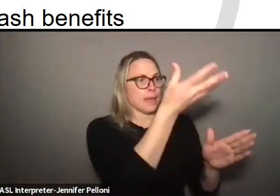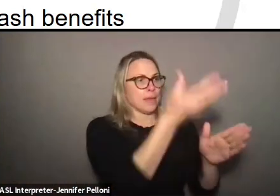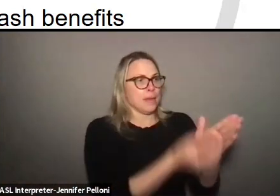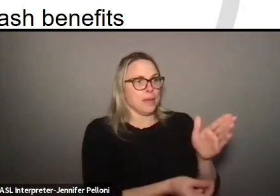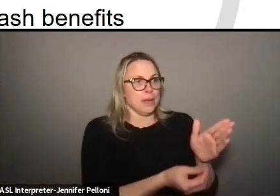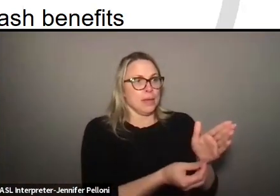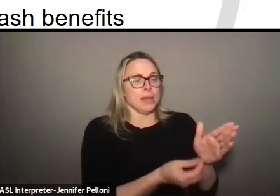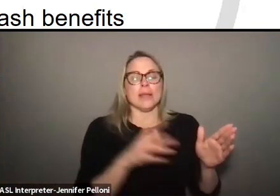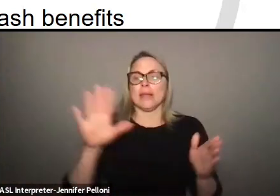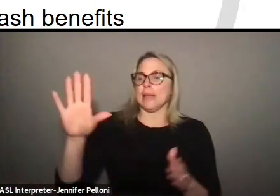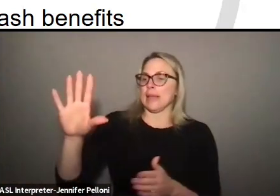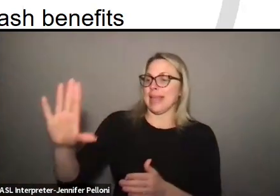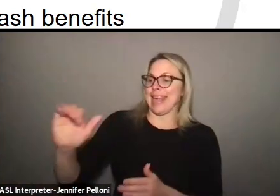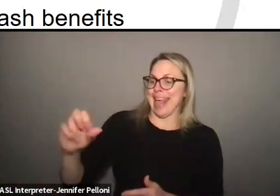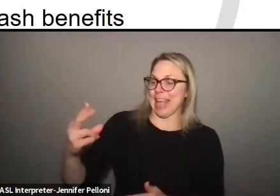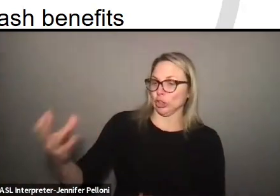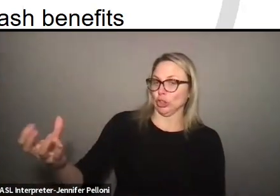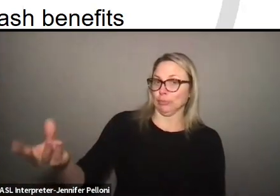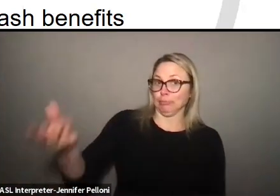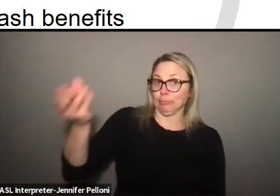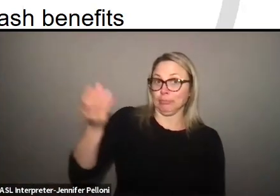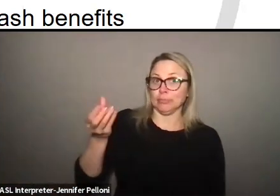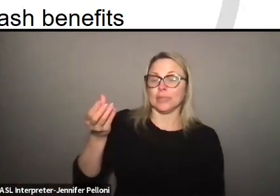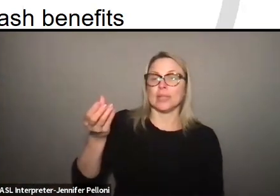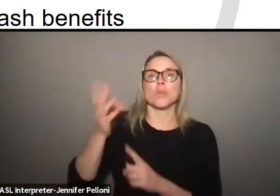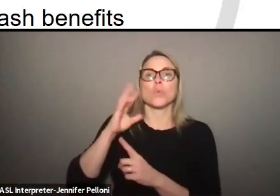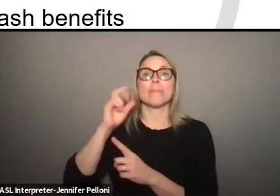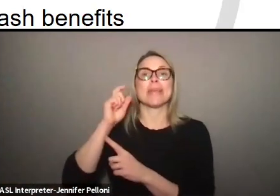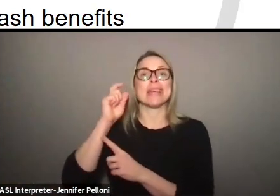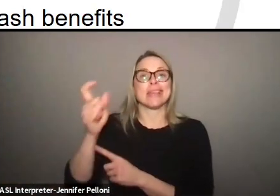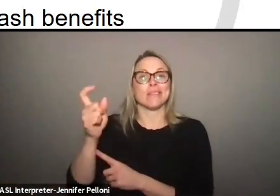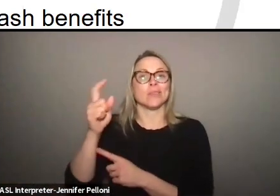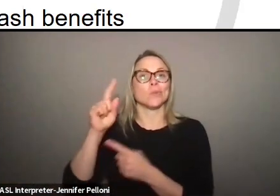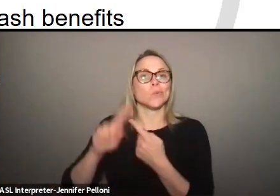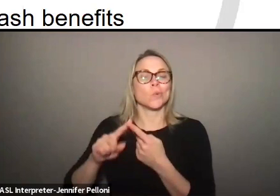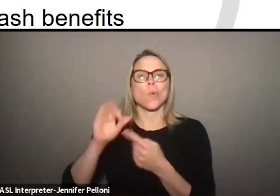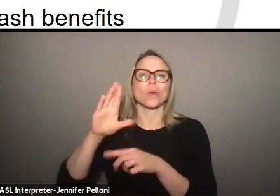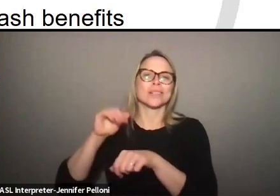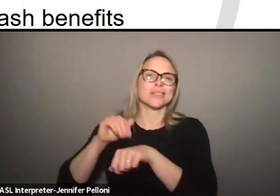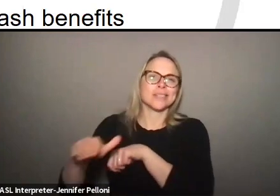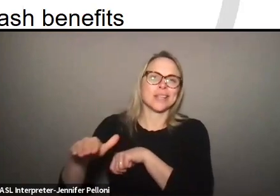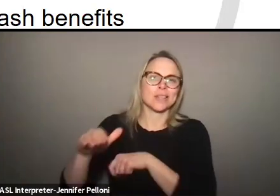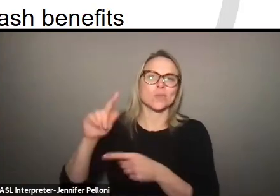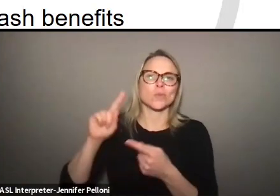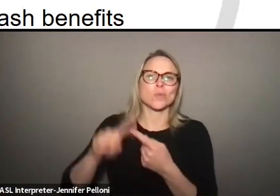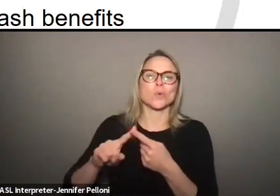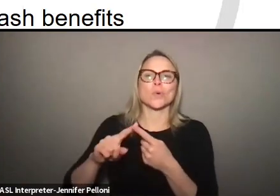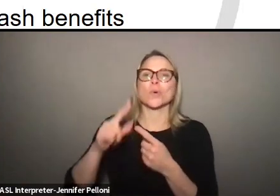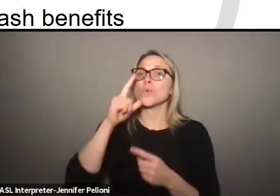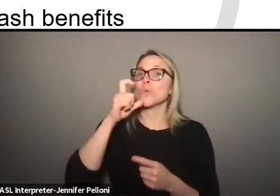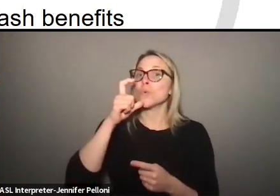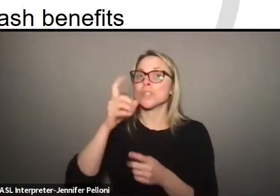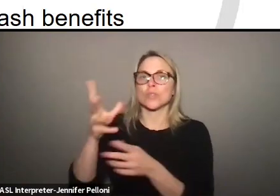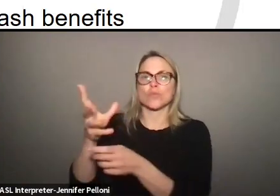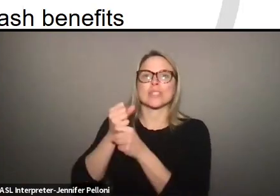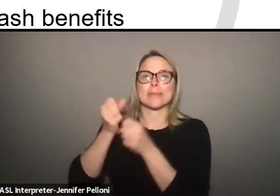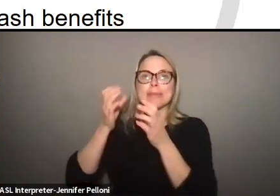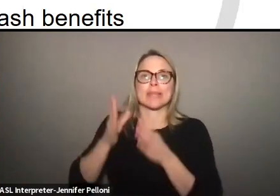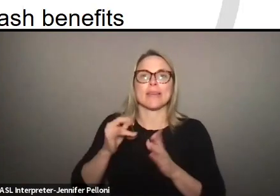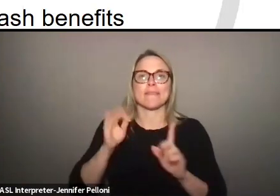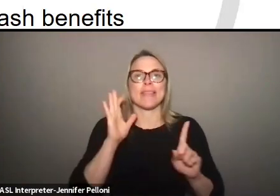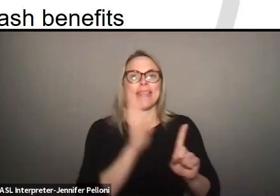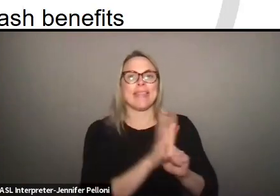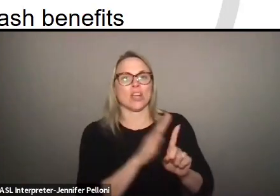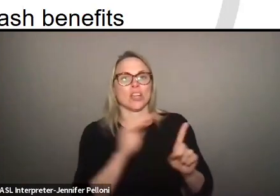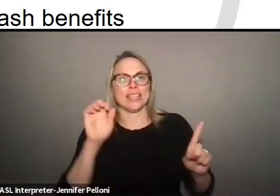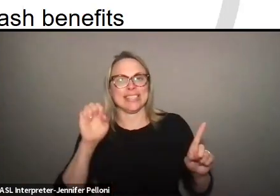the account's liquidated, it would be given to or sent to whoever is the recipient of their